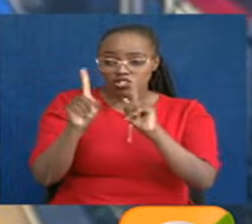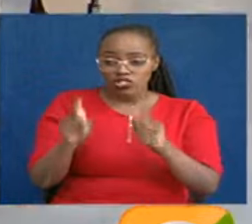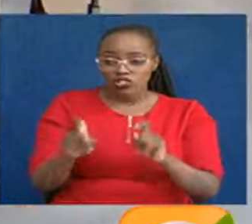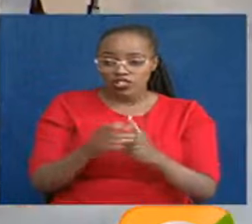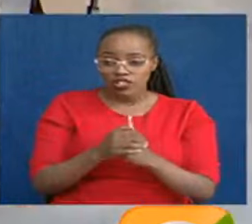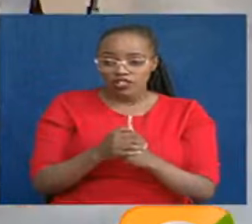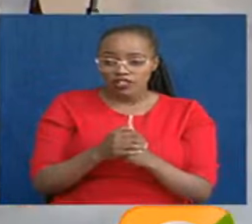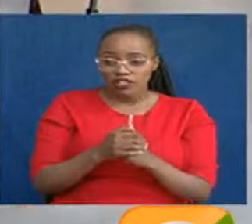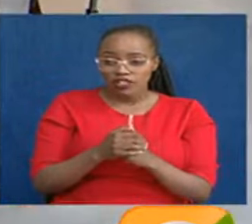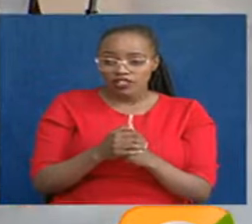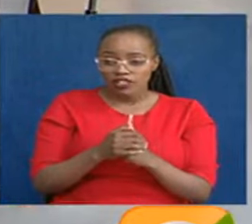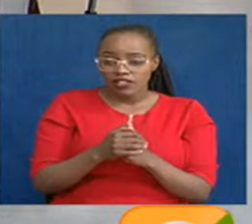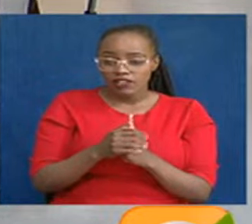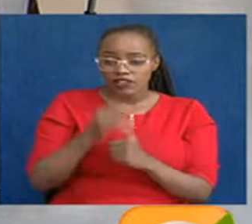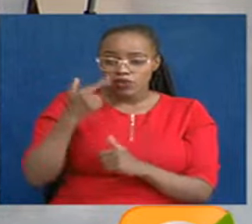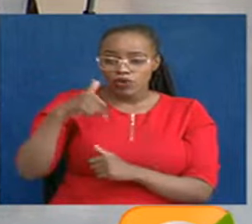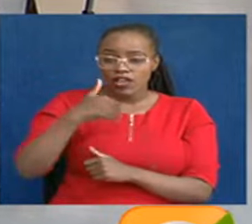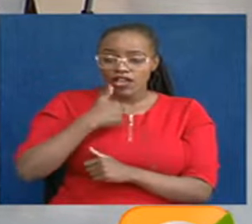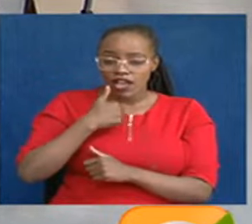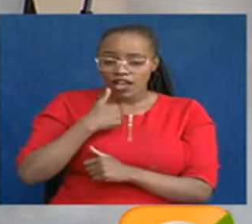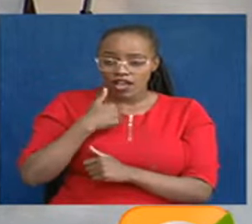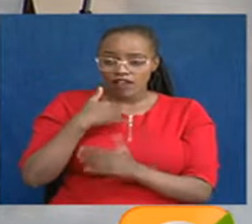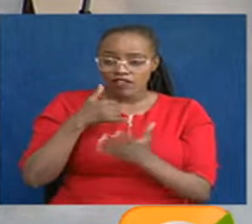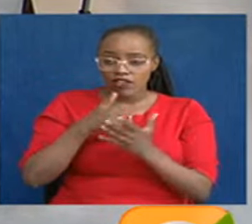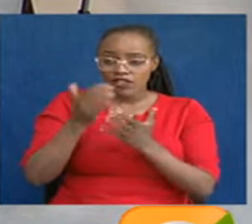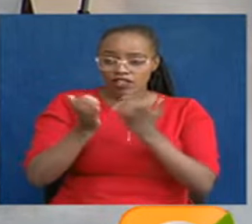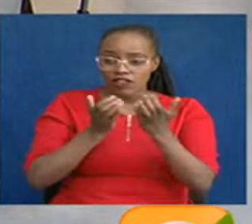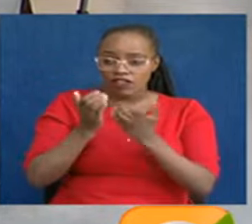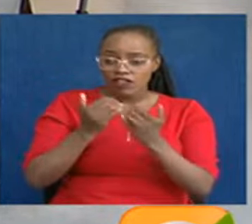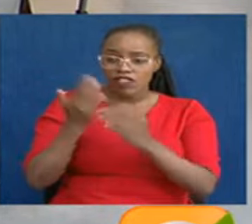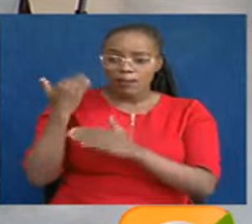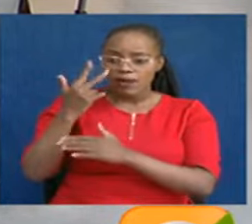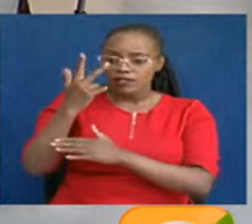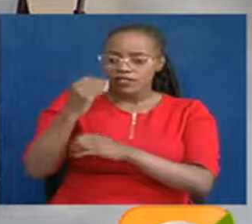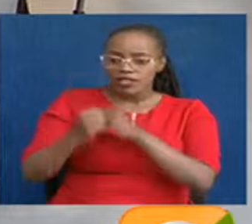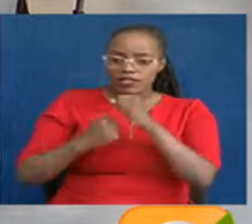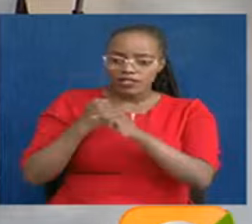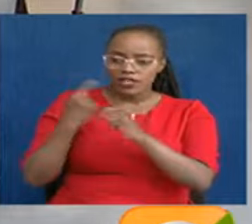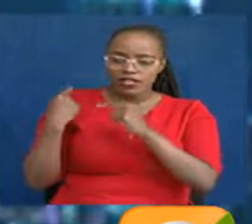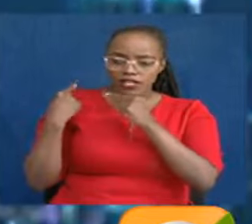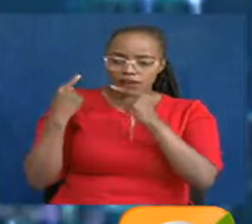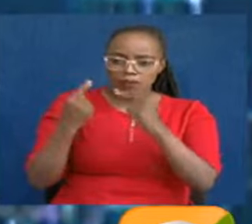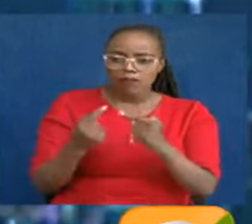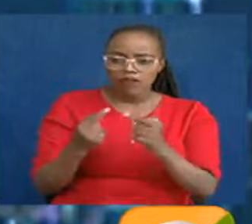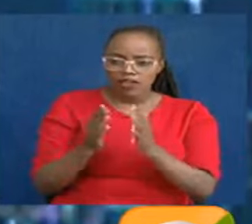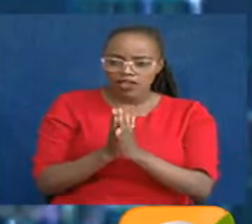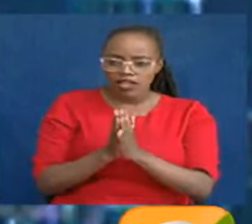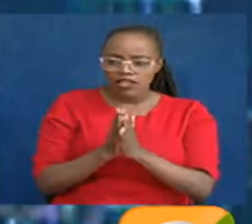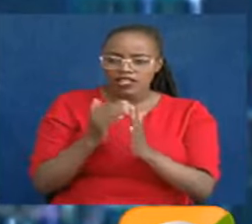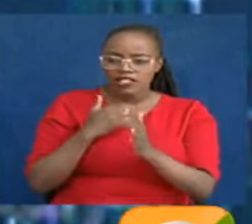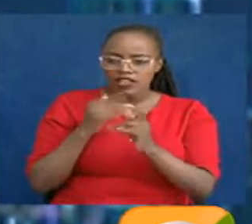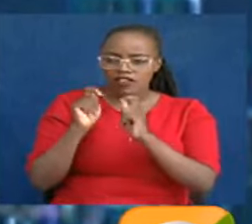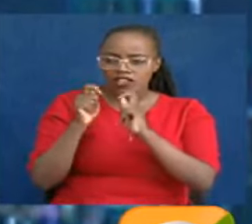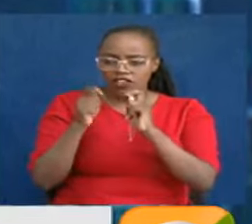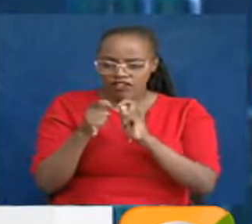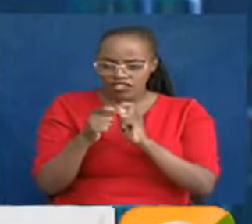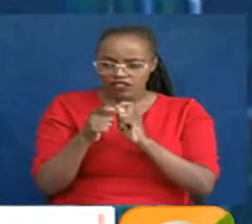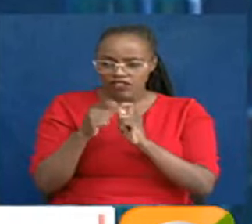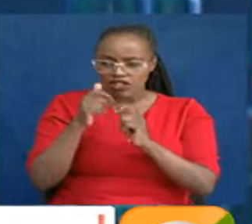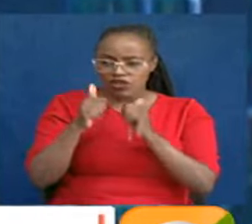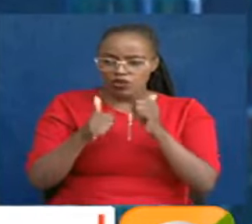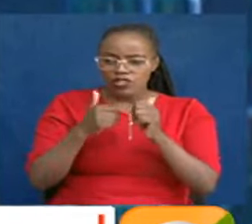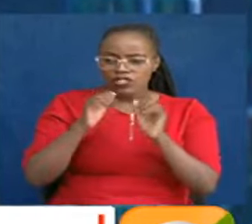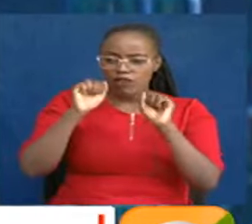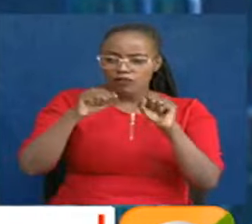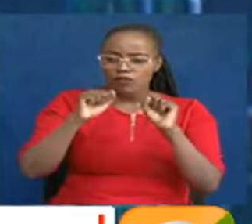it's, we have been in the business for the past 25 years. Yeah. MDEC's primary mandate is to drive digital economy. So we have